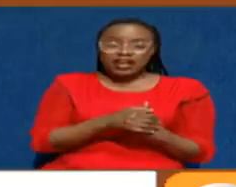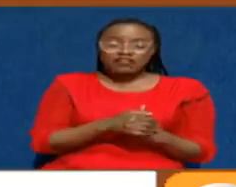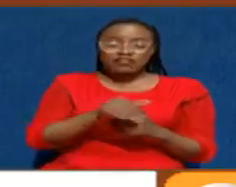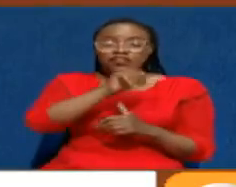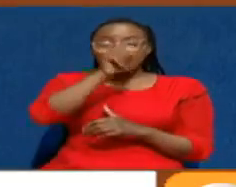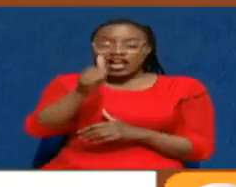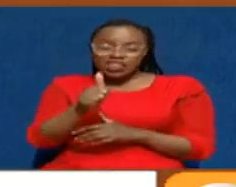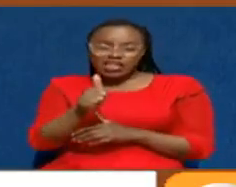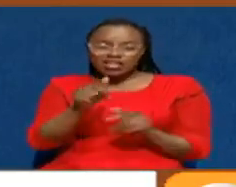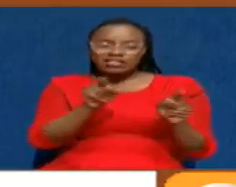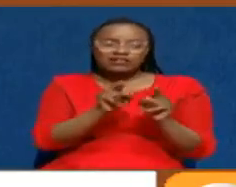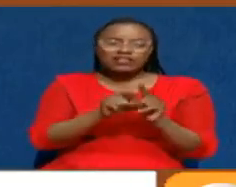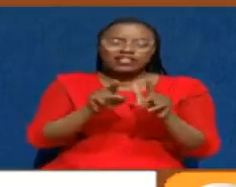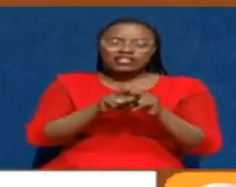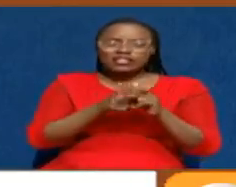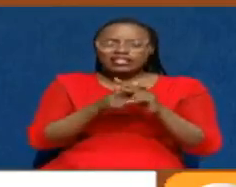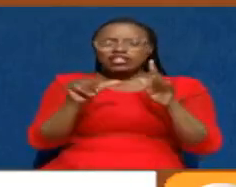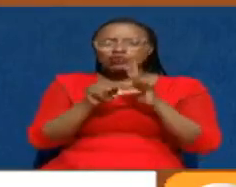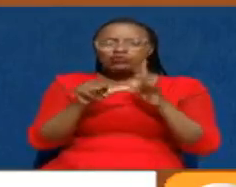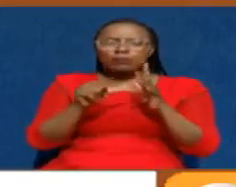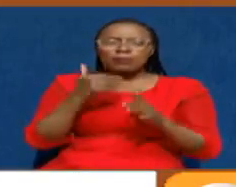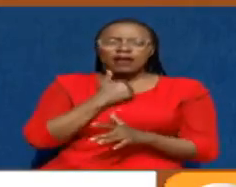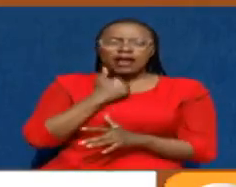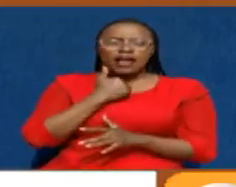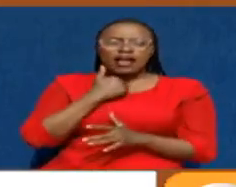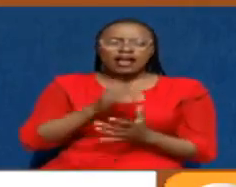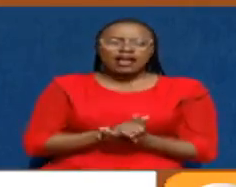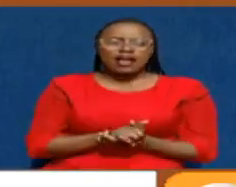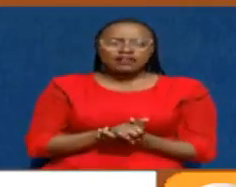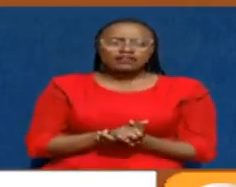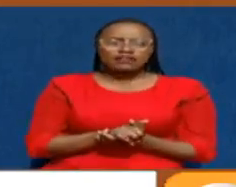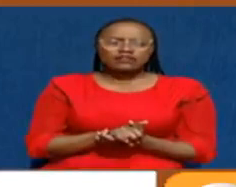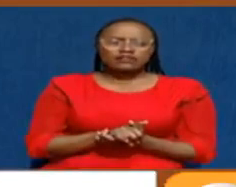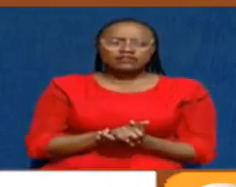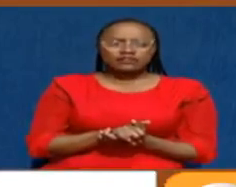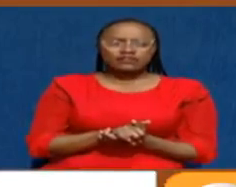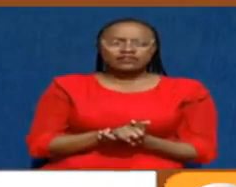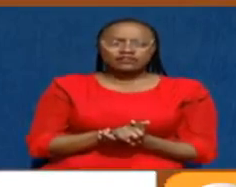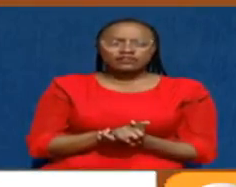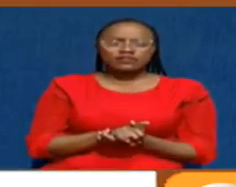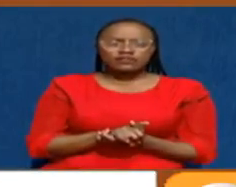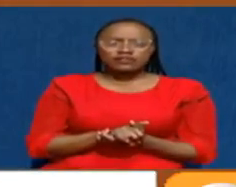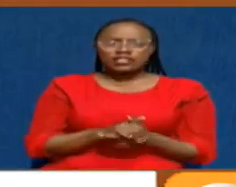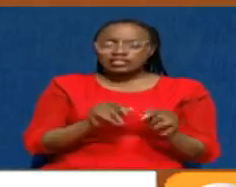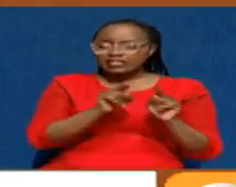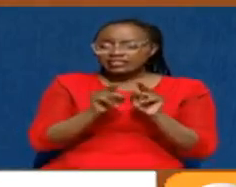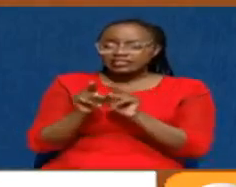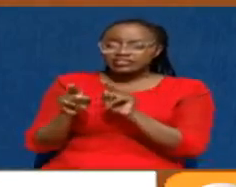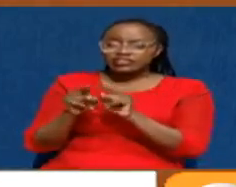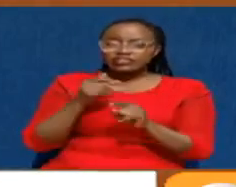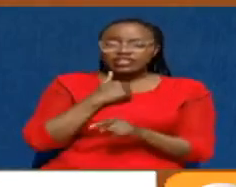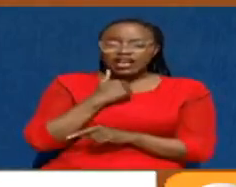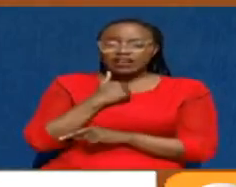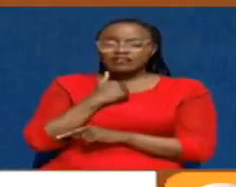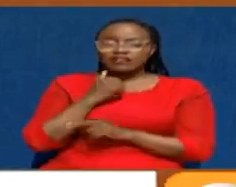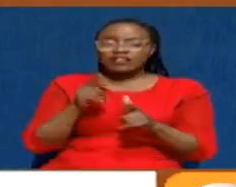Others hawako wanaweza kutembea. Wengine walikuwa wanaletwa na wheelchairs. Wengine walikuwa wanafikishwa hapo in the emergency section and